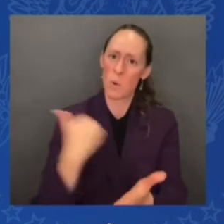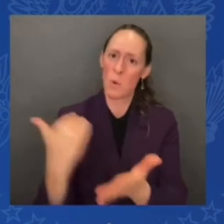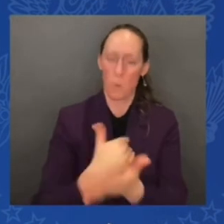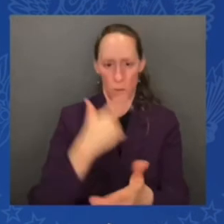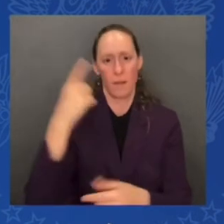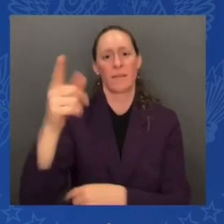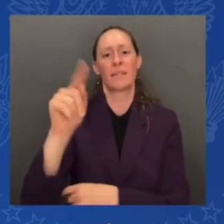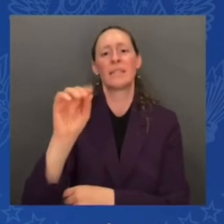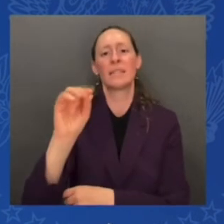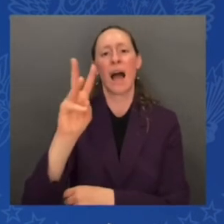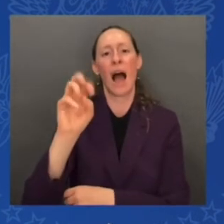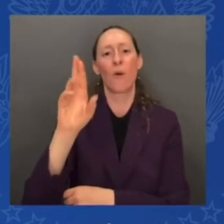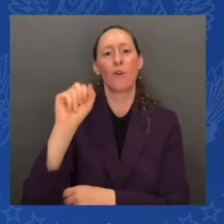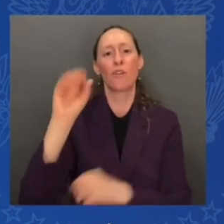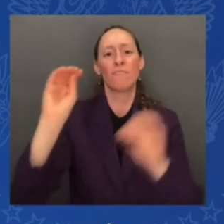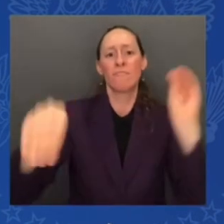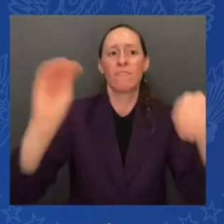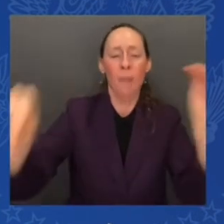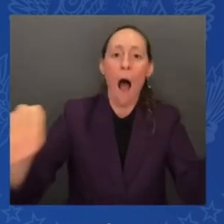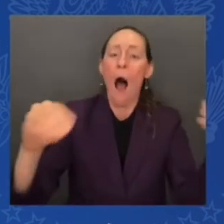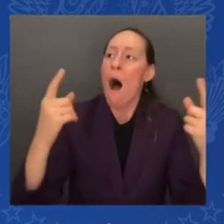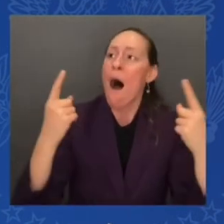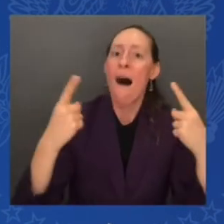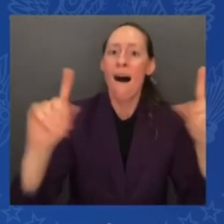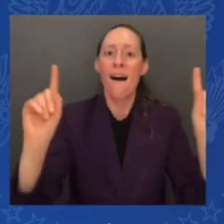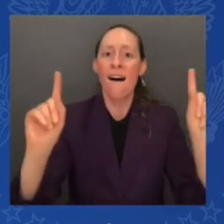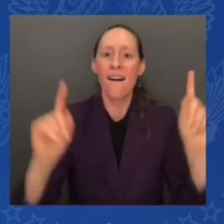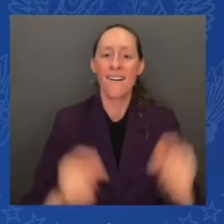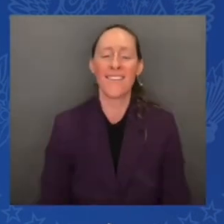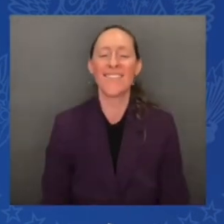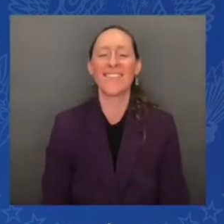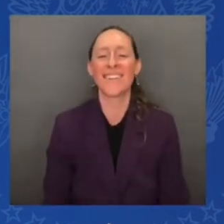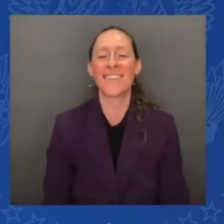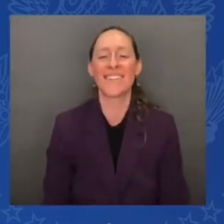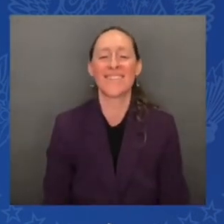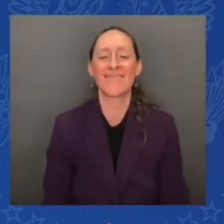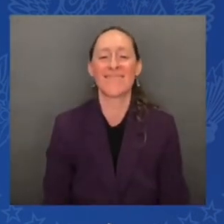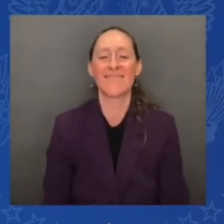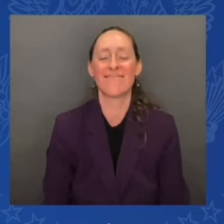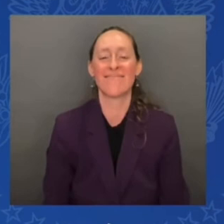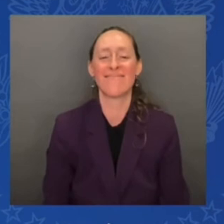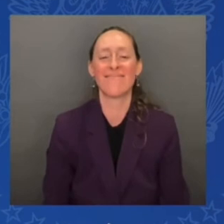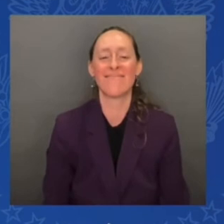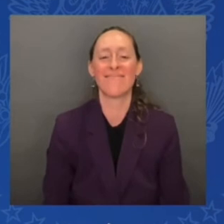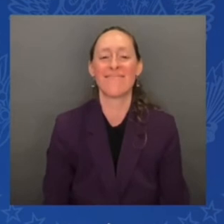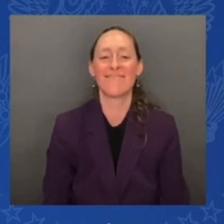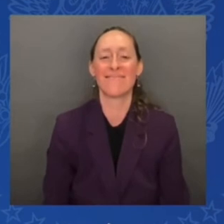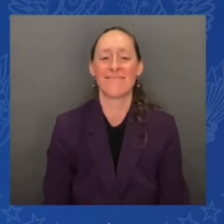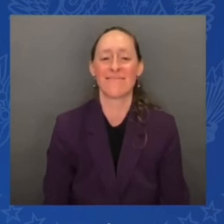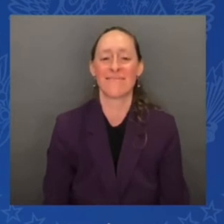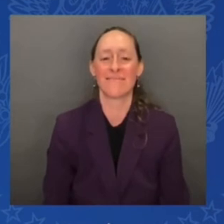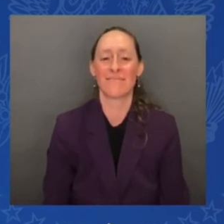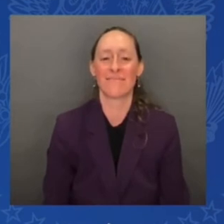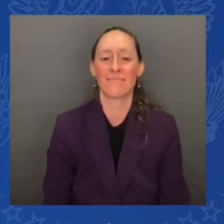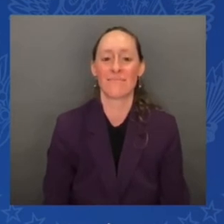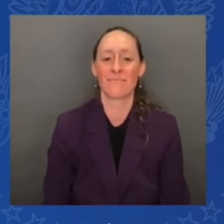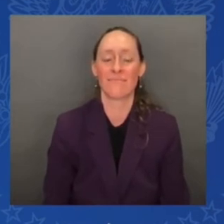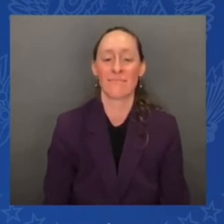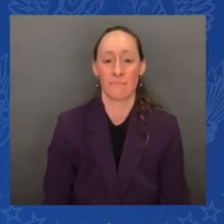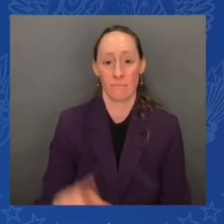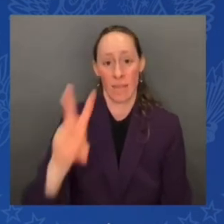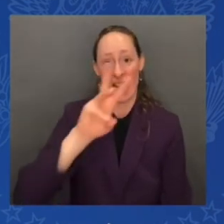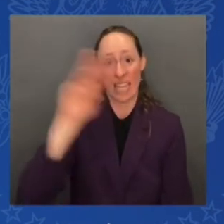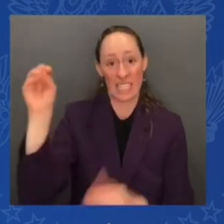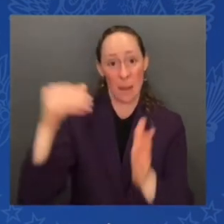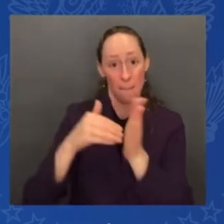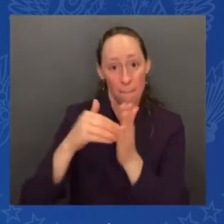We announced this facility. We're investing $60 million. We're creating jobs. We're ramping up production in another two